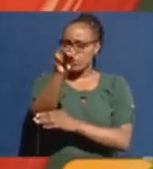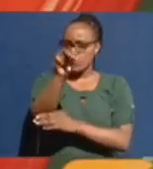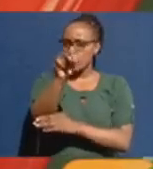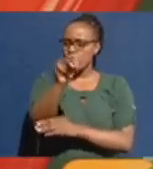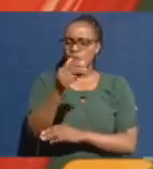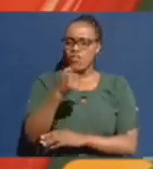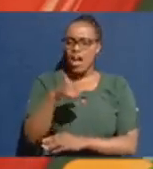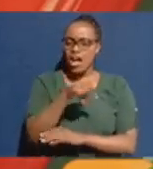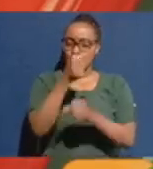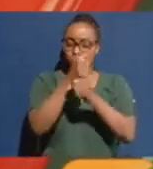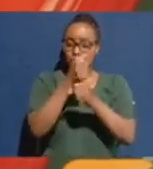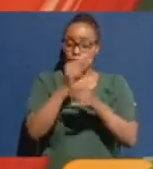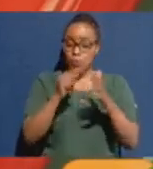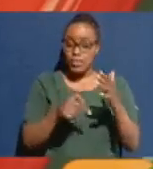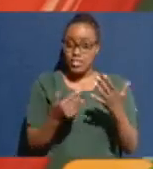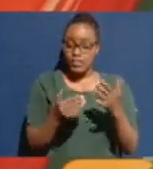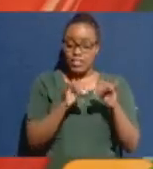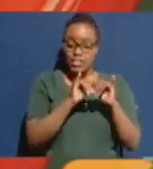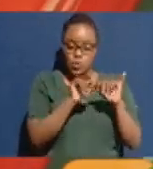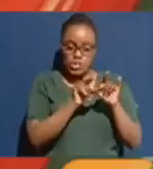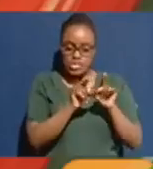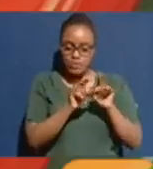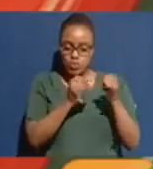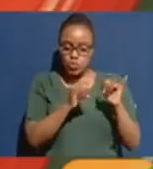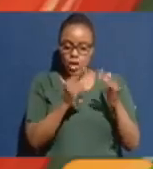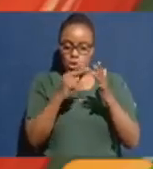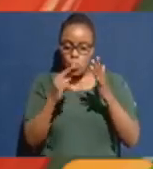What we are doing right now is cleaning their mess.